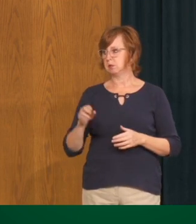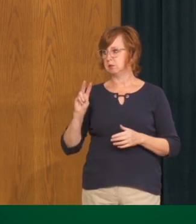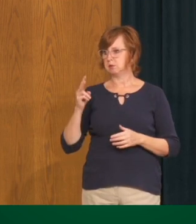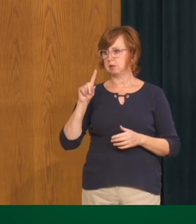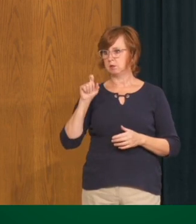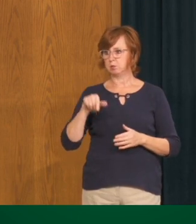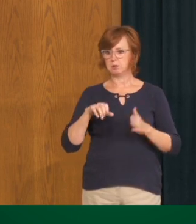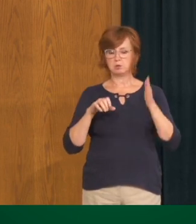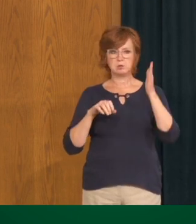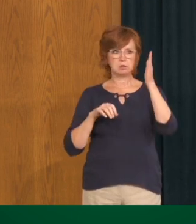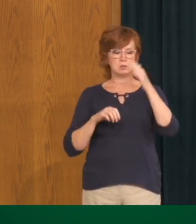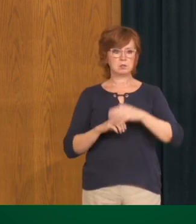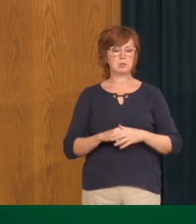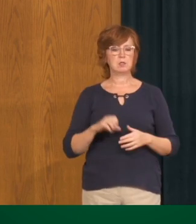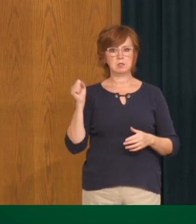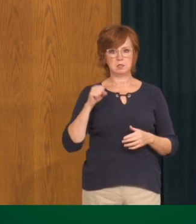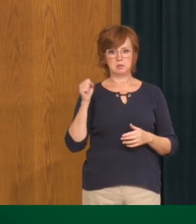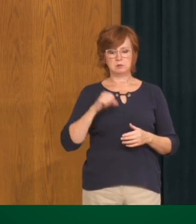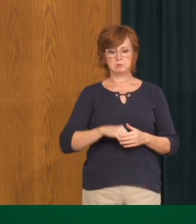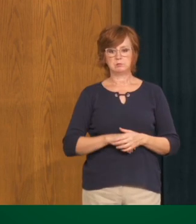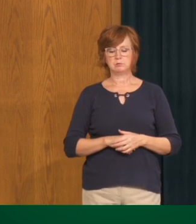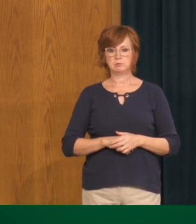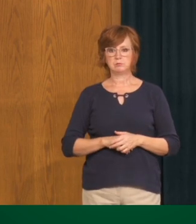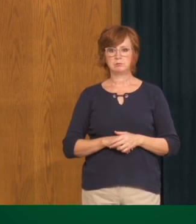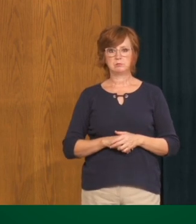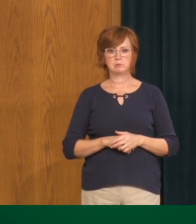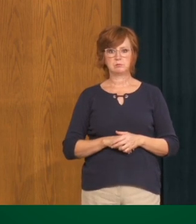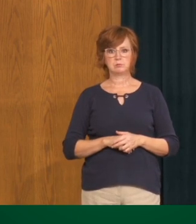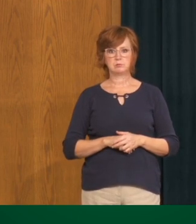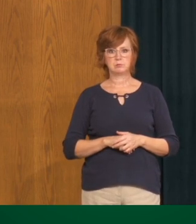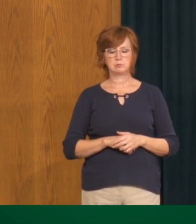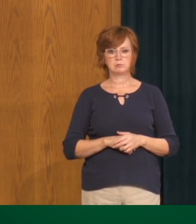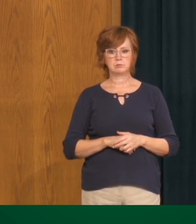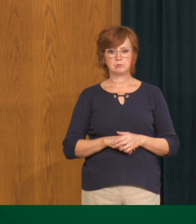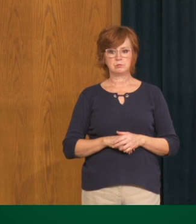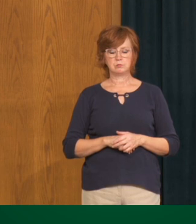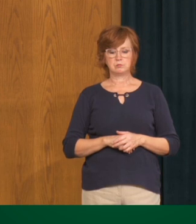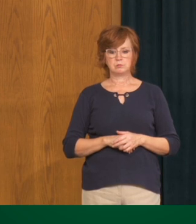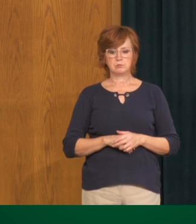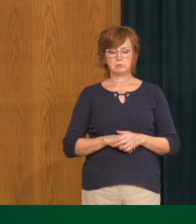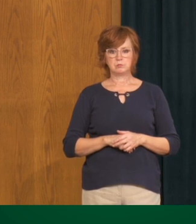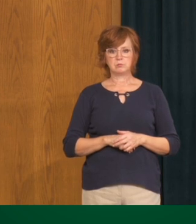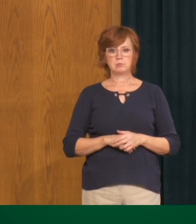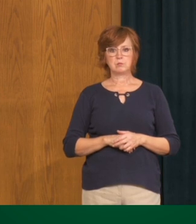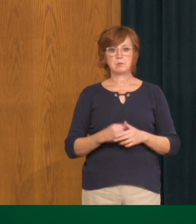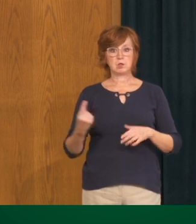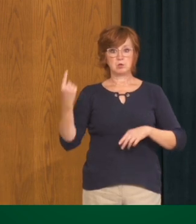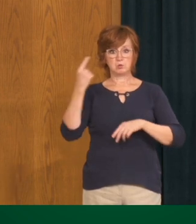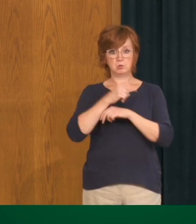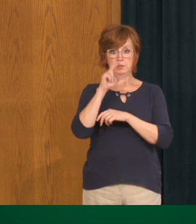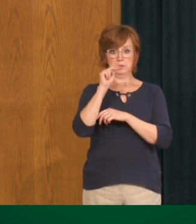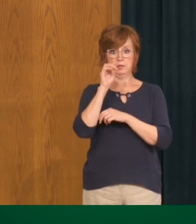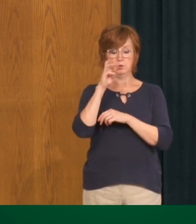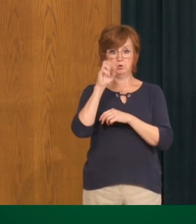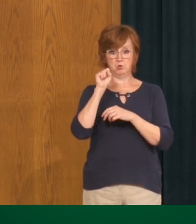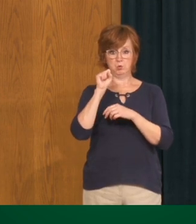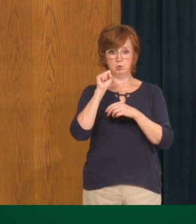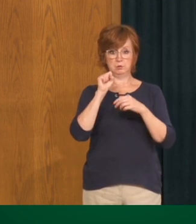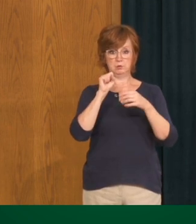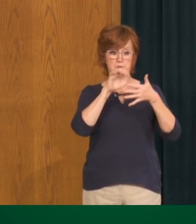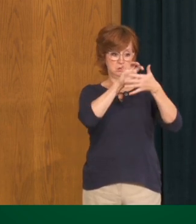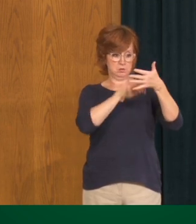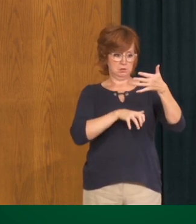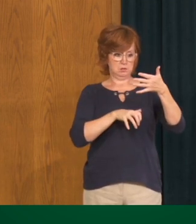Phil? Yes, when you mentioned that in the news release today, it says that cohorting can